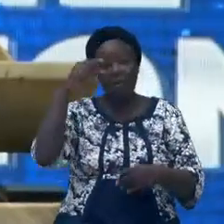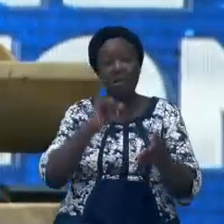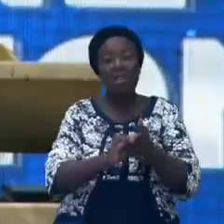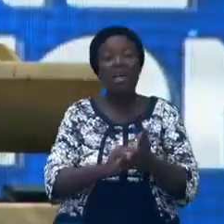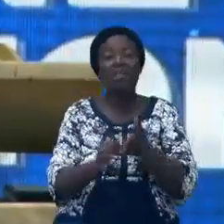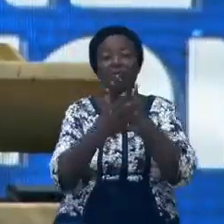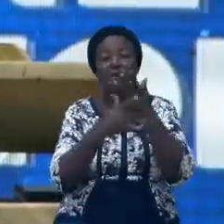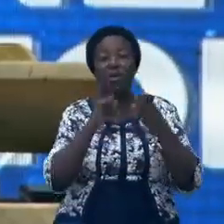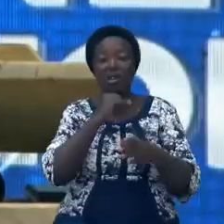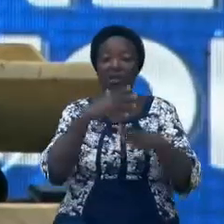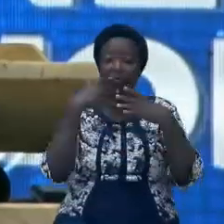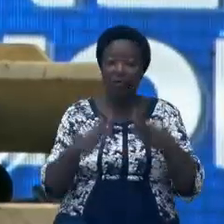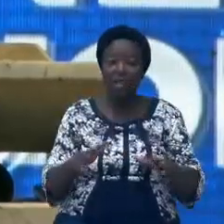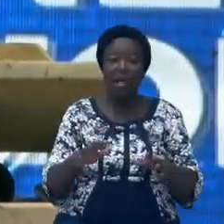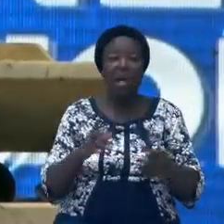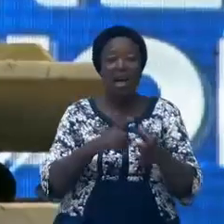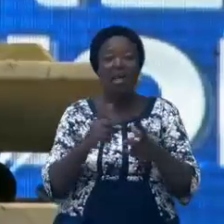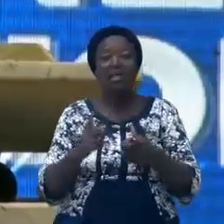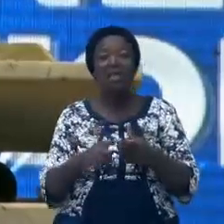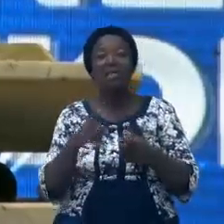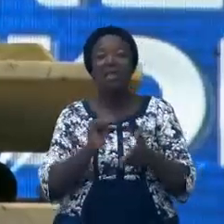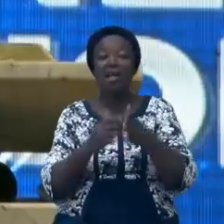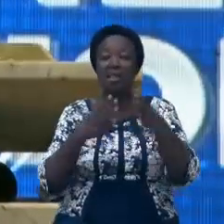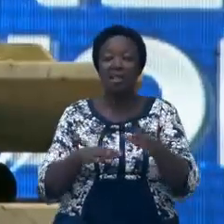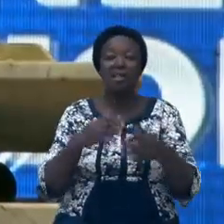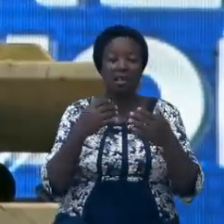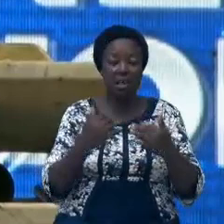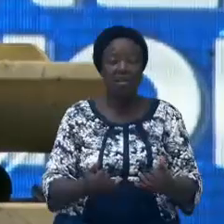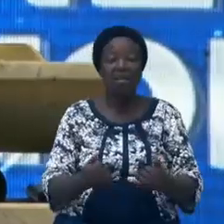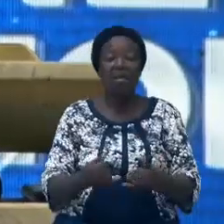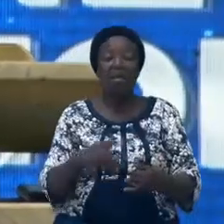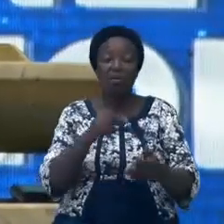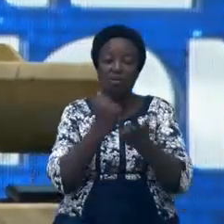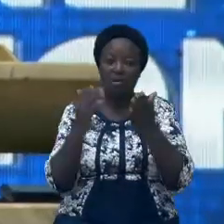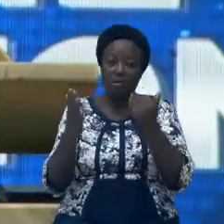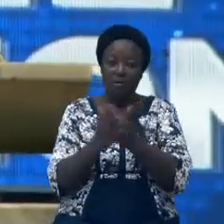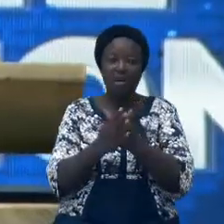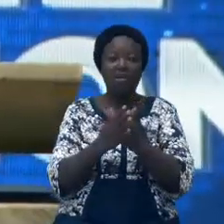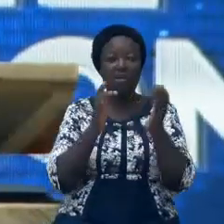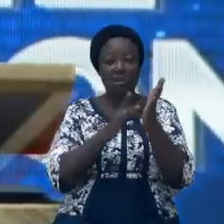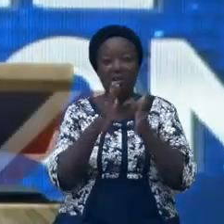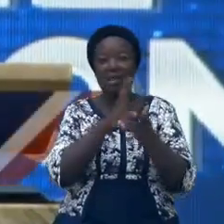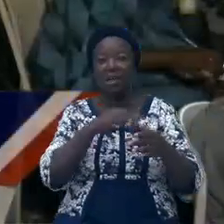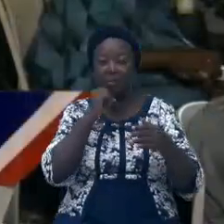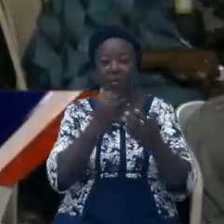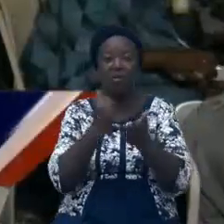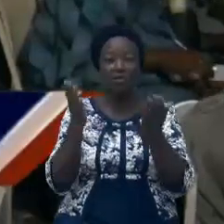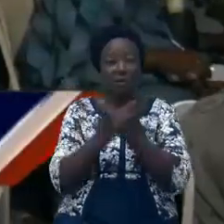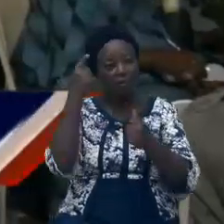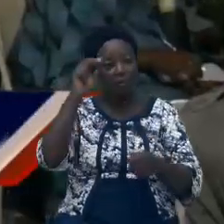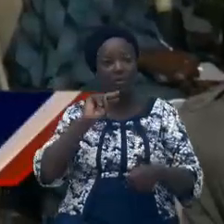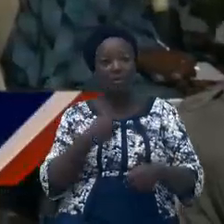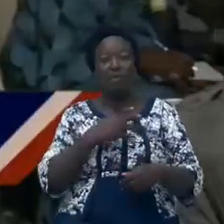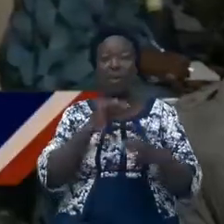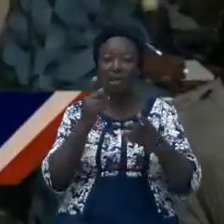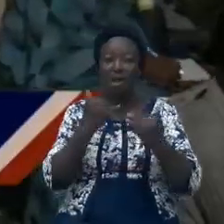And because atonement is accomplished, you can now come. You have salvation. And